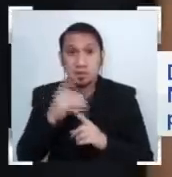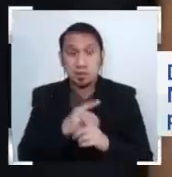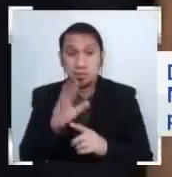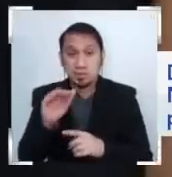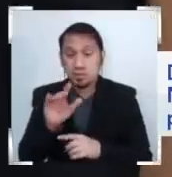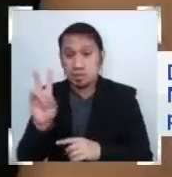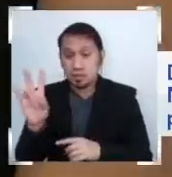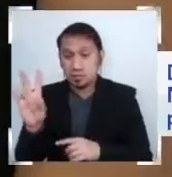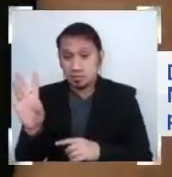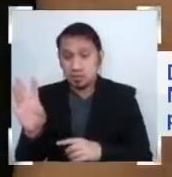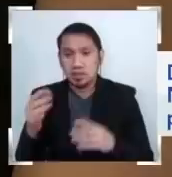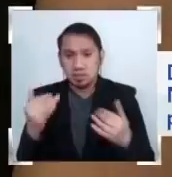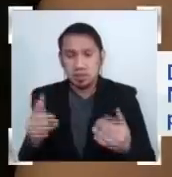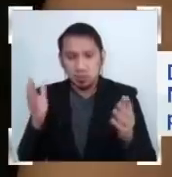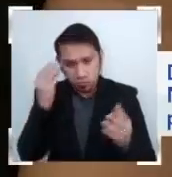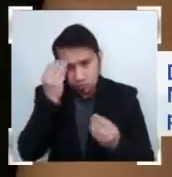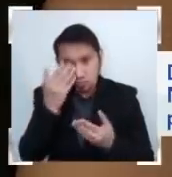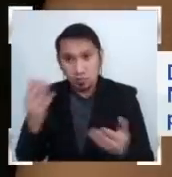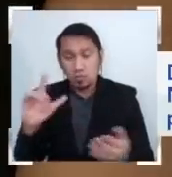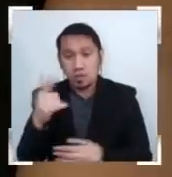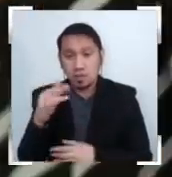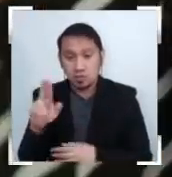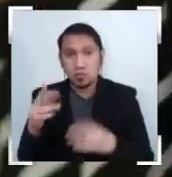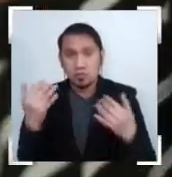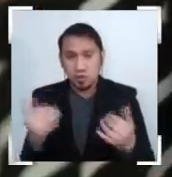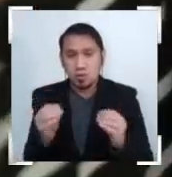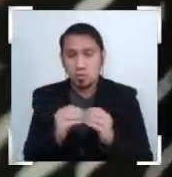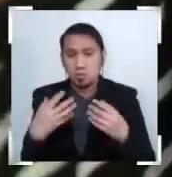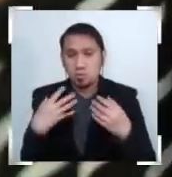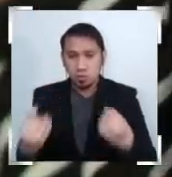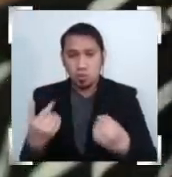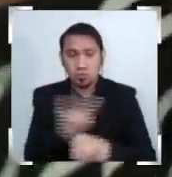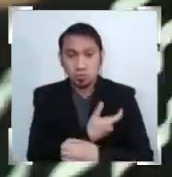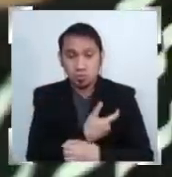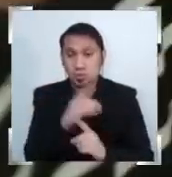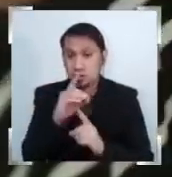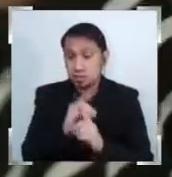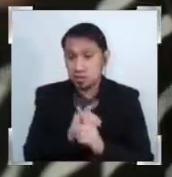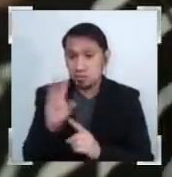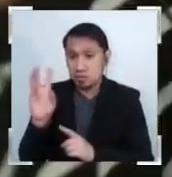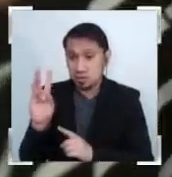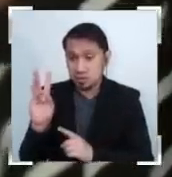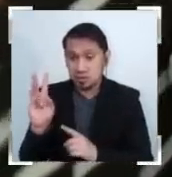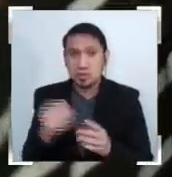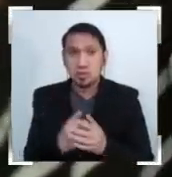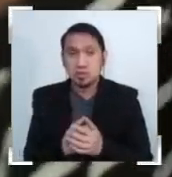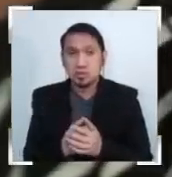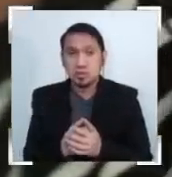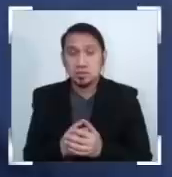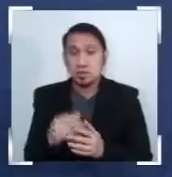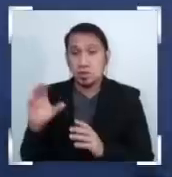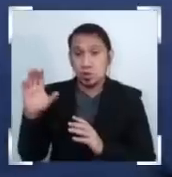ipinapanawagan din sa mga LGU na palakasin ang kanilang vaccination drive. As of December 6, nahuhuli sa bakunahan ng Cordillera